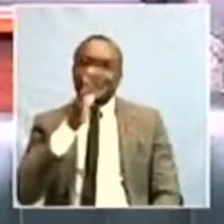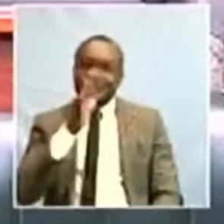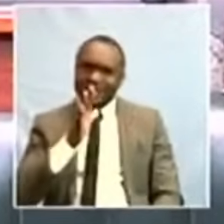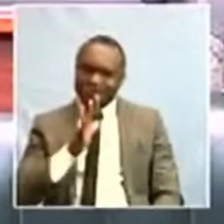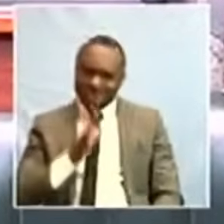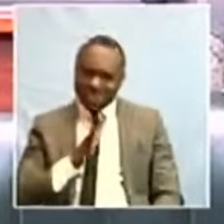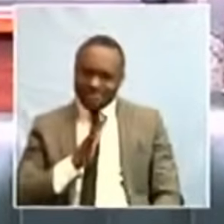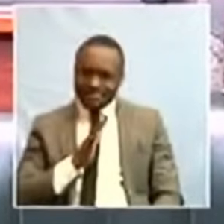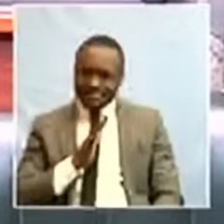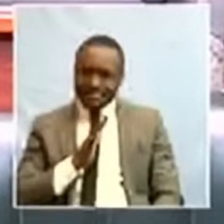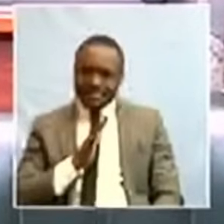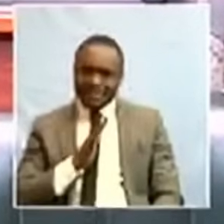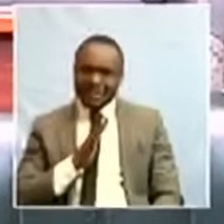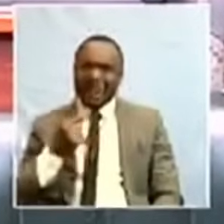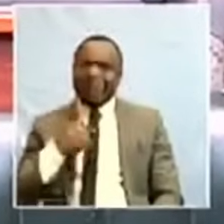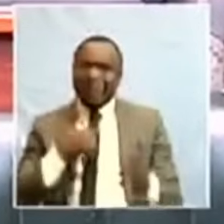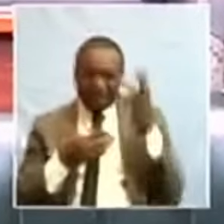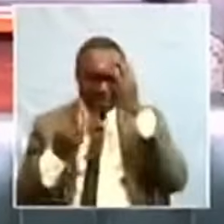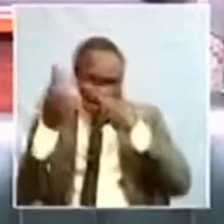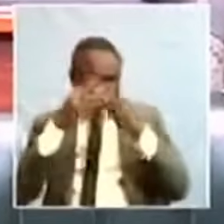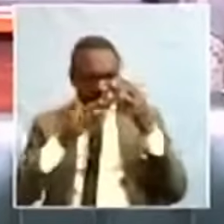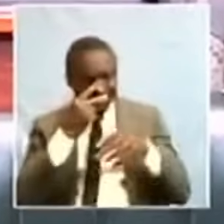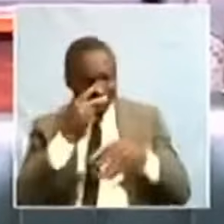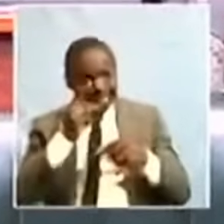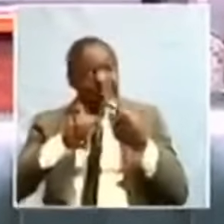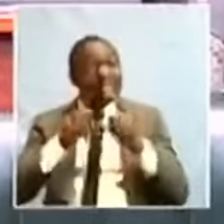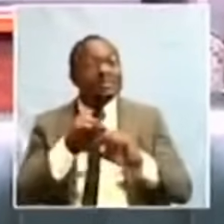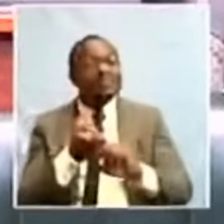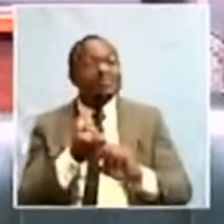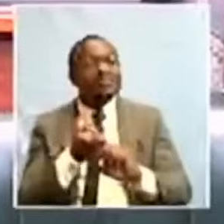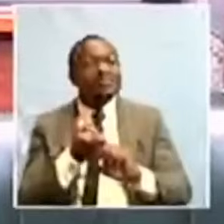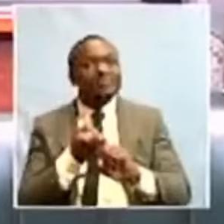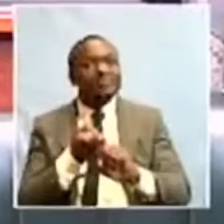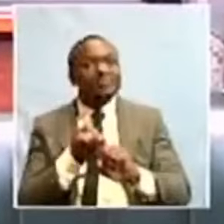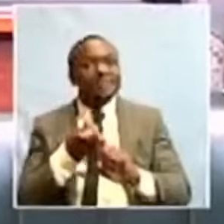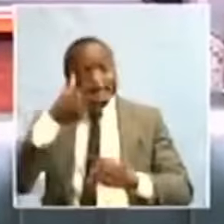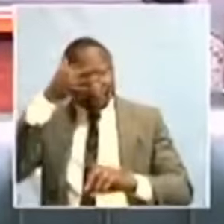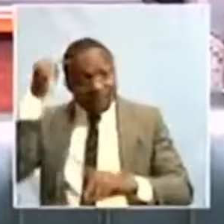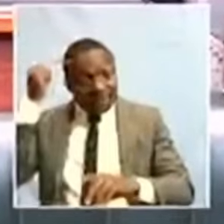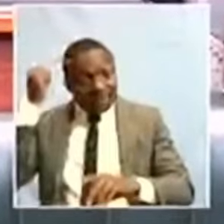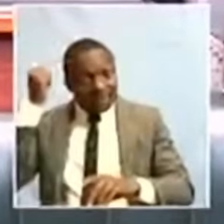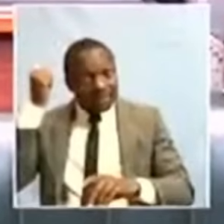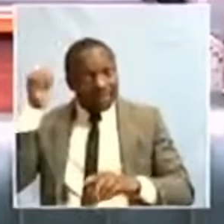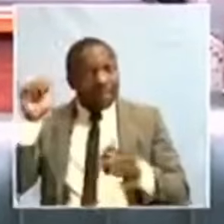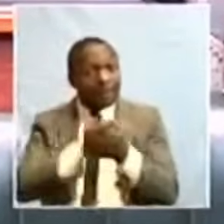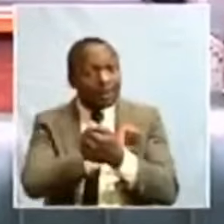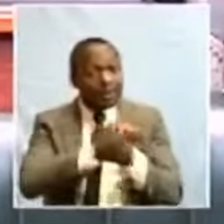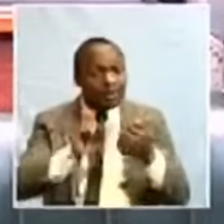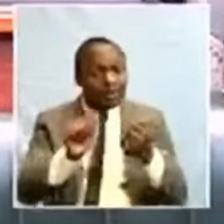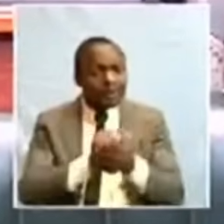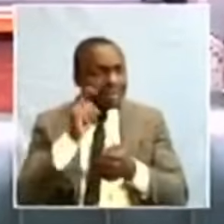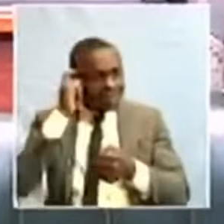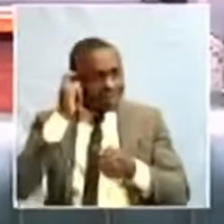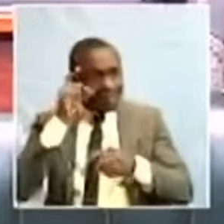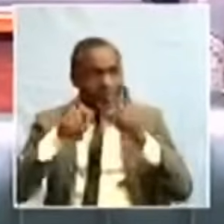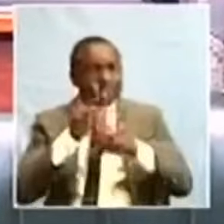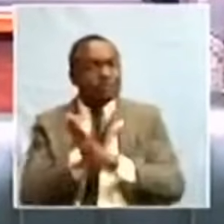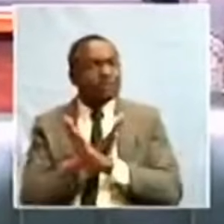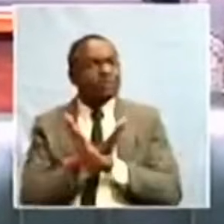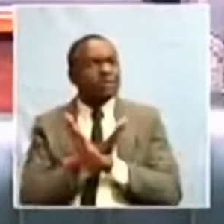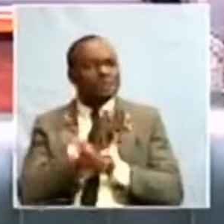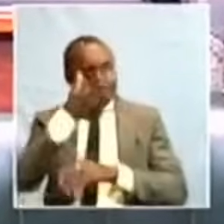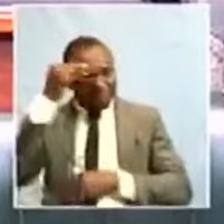I am always worried when I see colleagues. They forget the damage and they think Zambians have